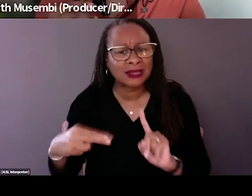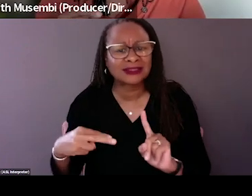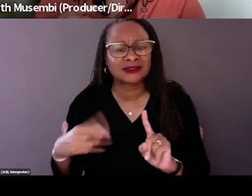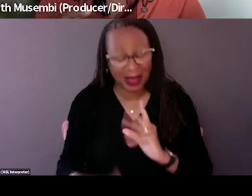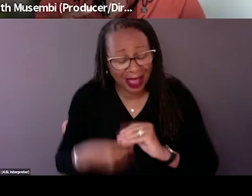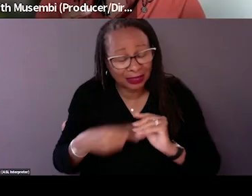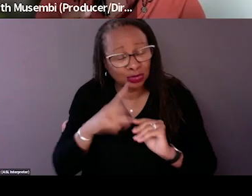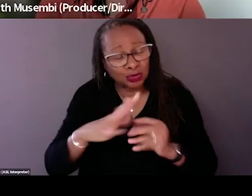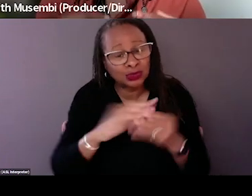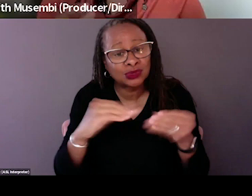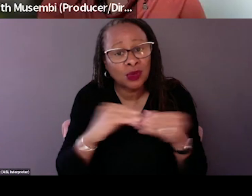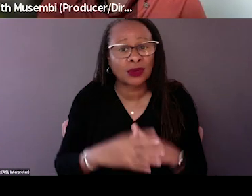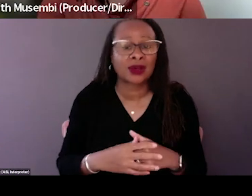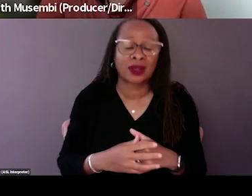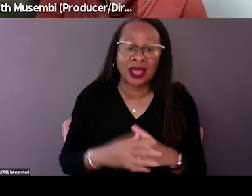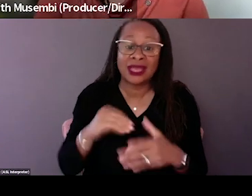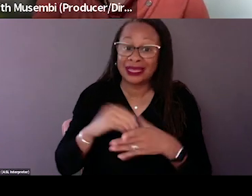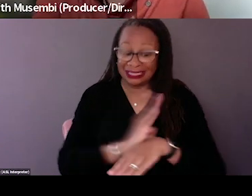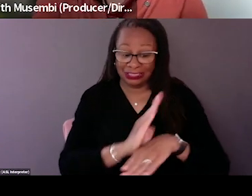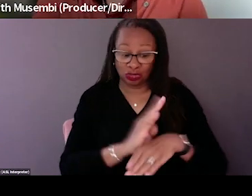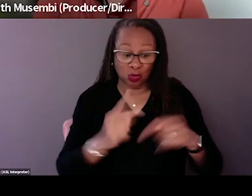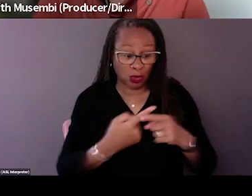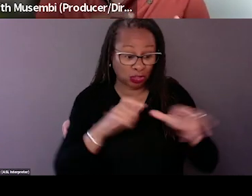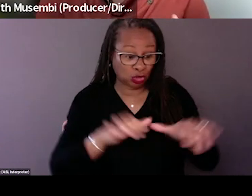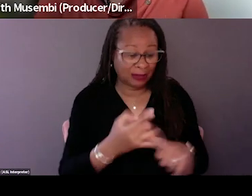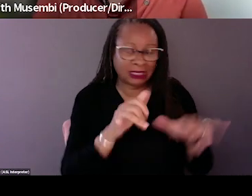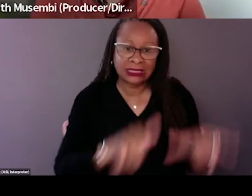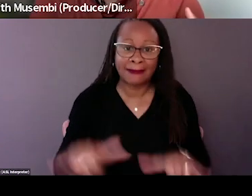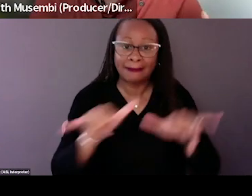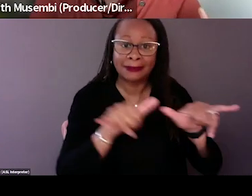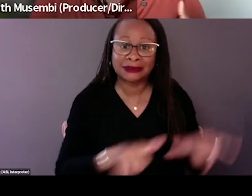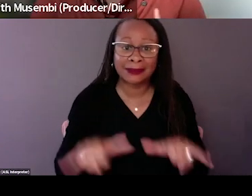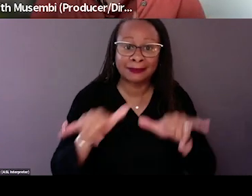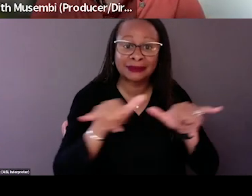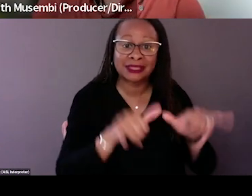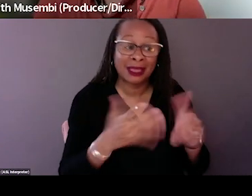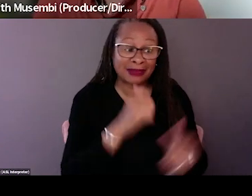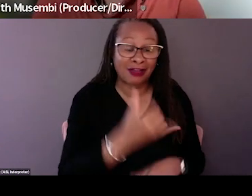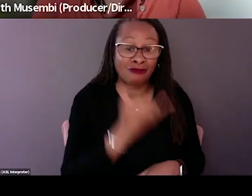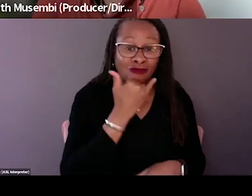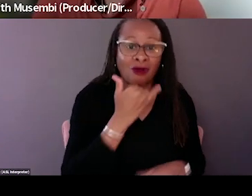When, you know, in an industry, when you're doing something the same way, it may not be wrong, but it can be a bit